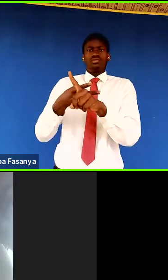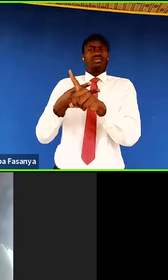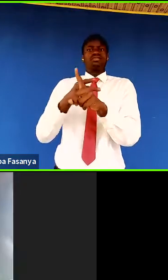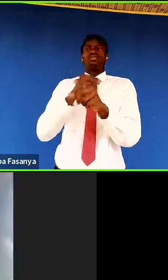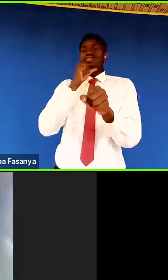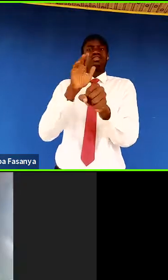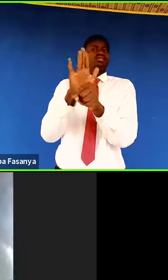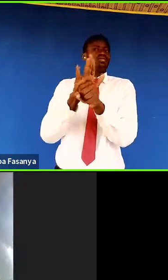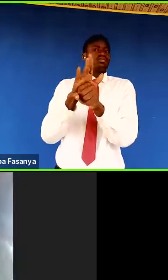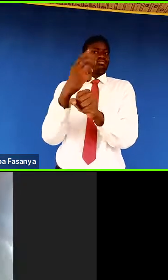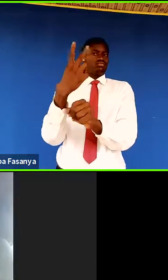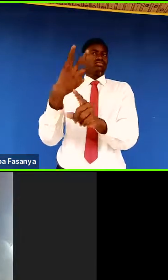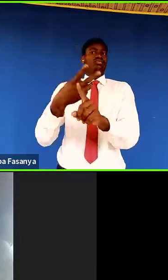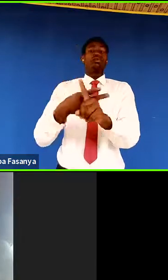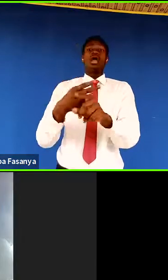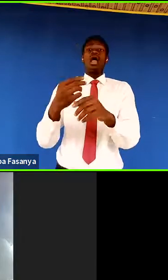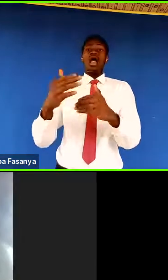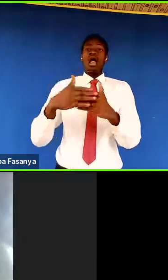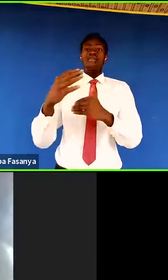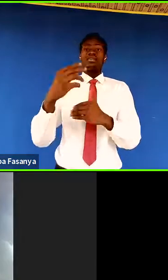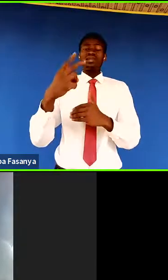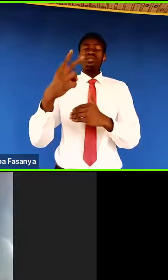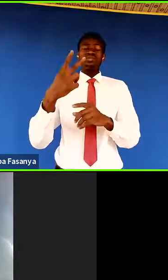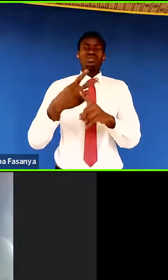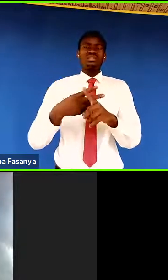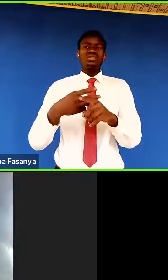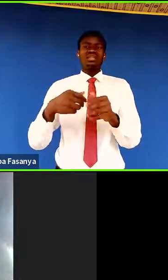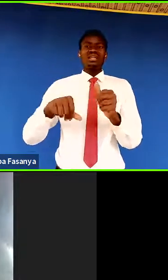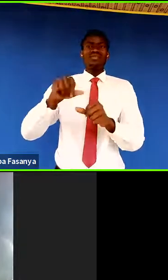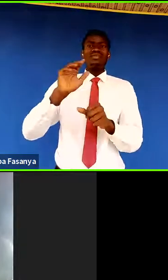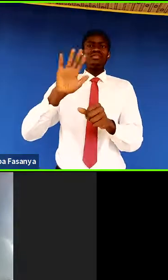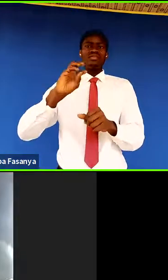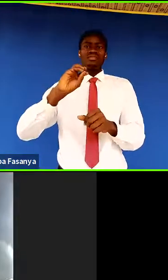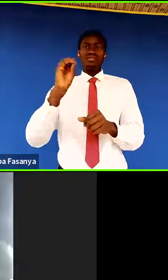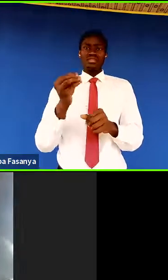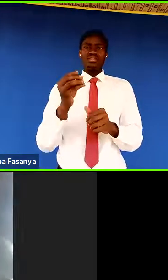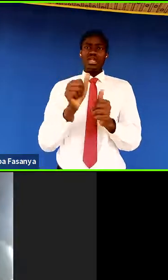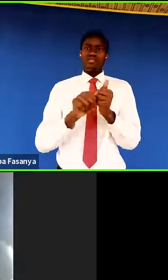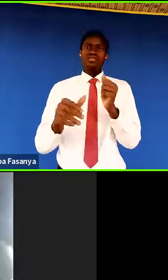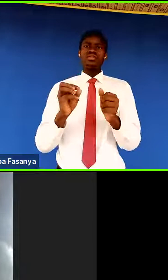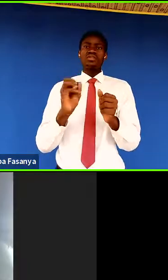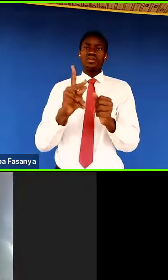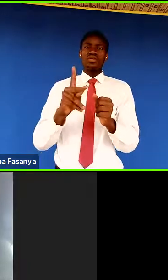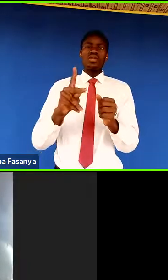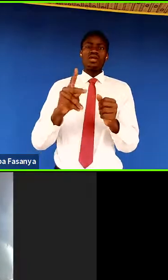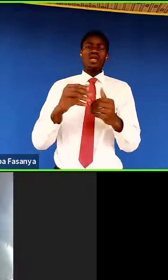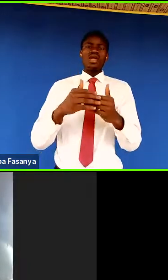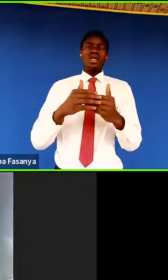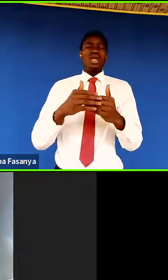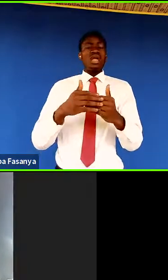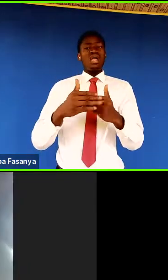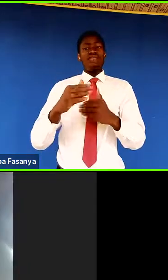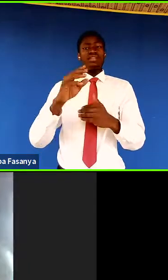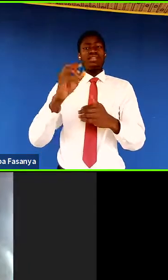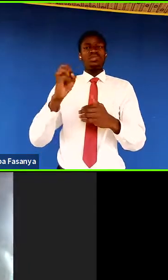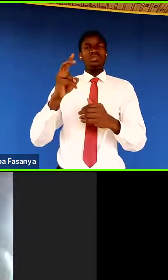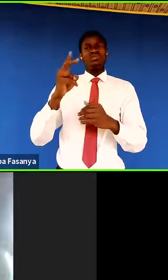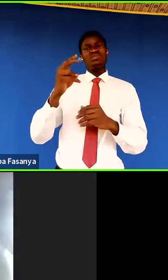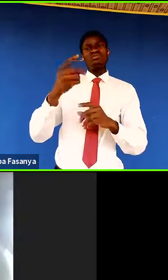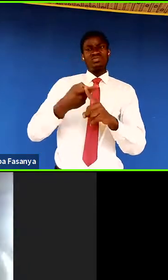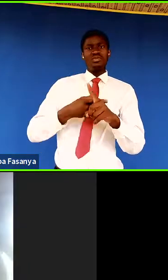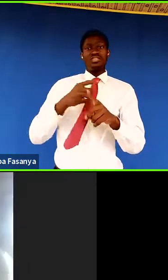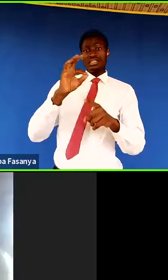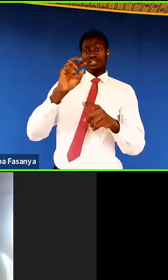about 50% staying together, everything okay, will conceive. And after 12 months, about 92% will conceive. So they've not even had